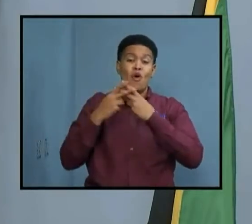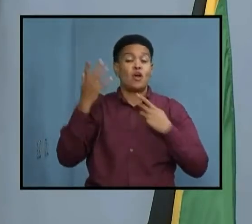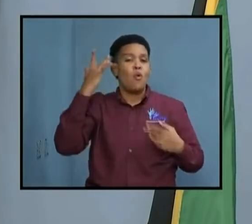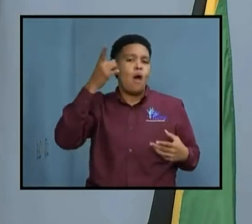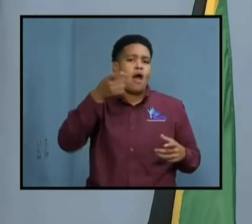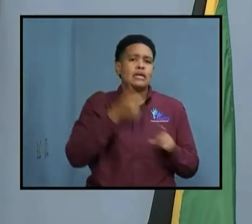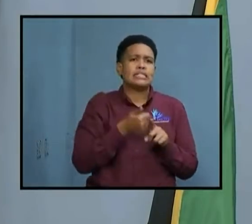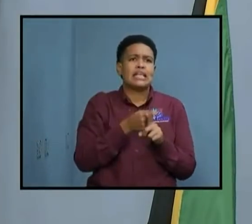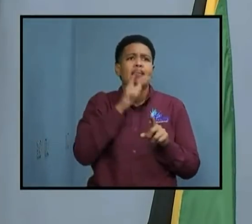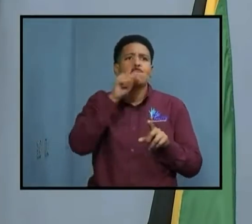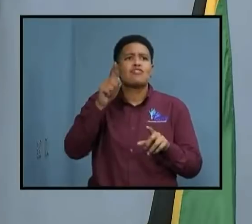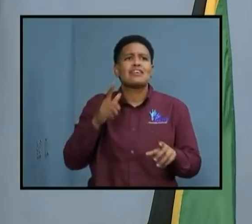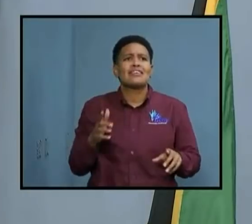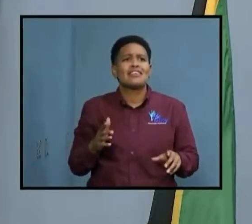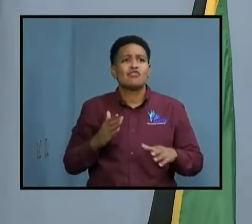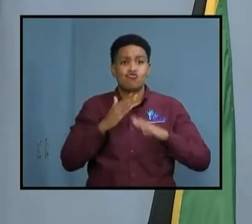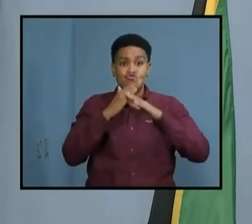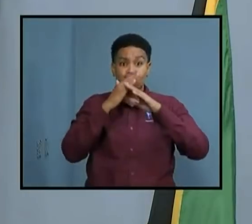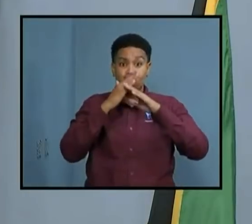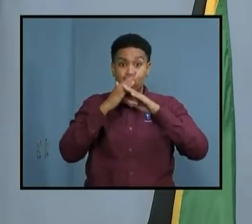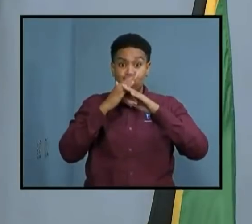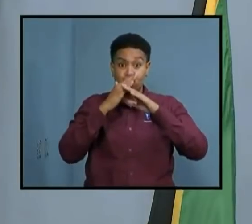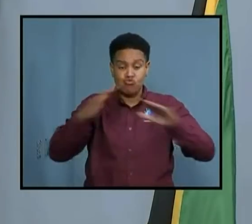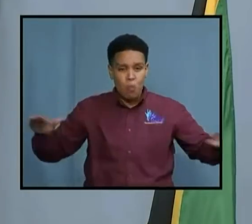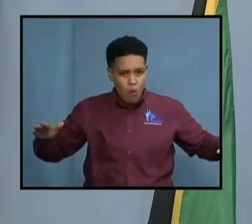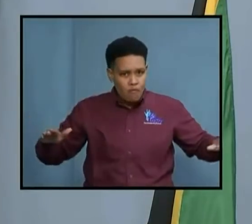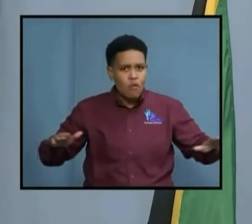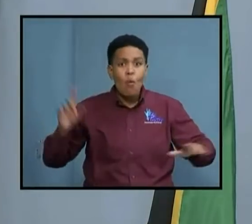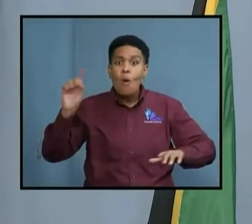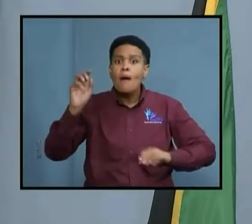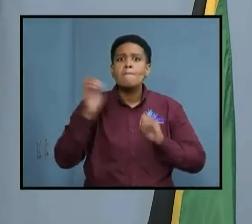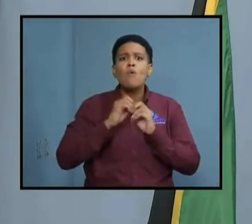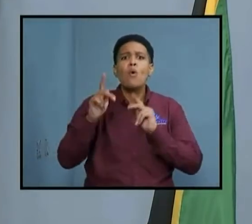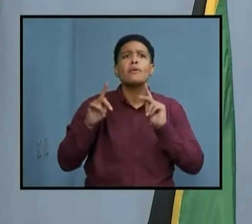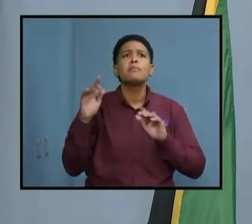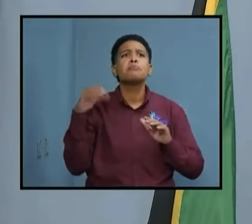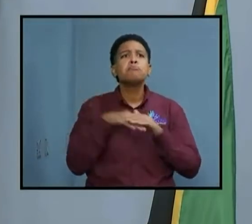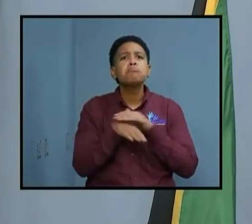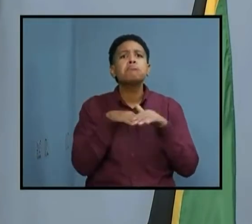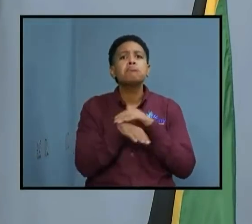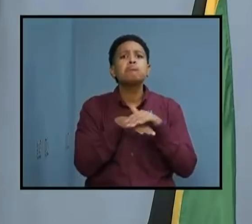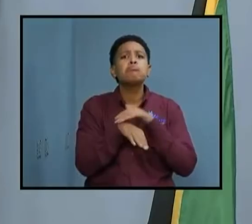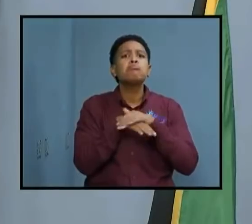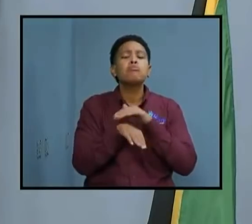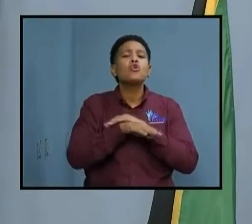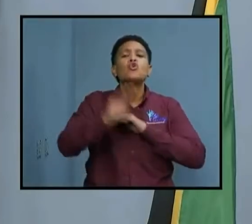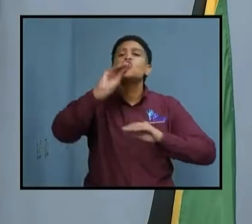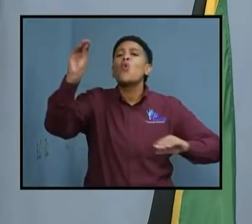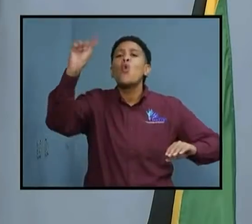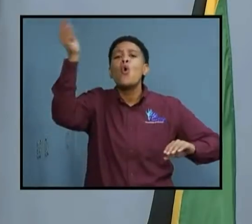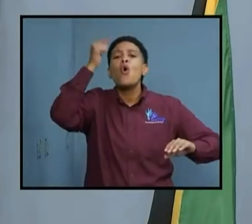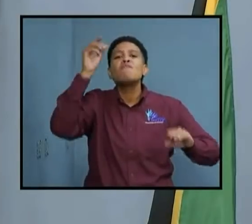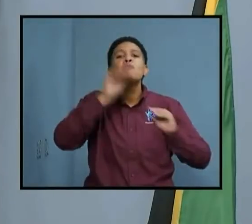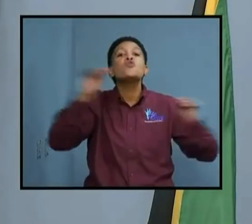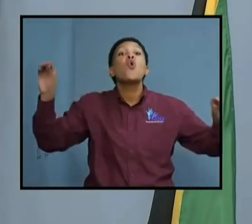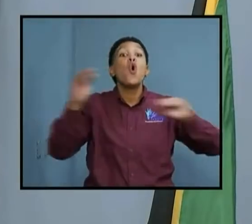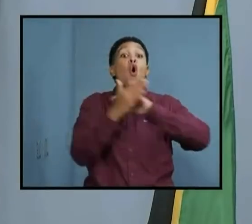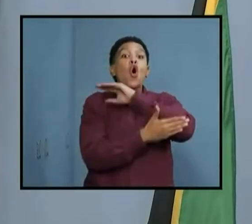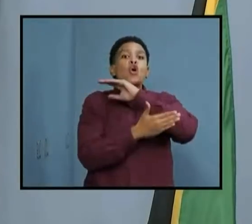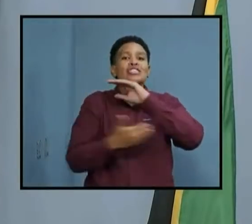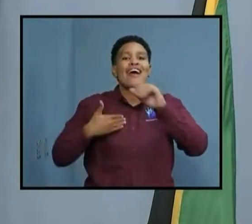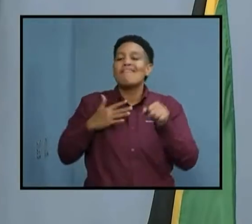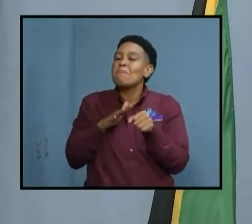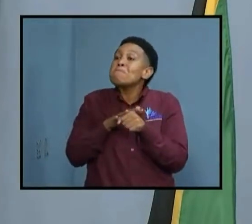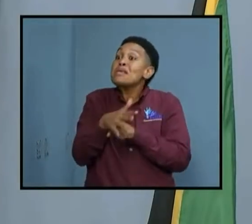context of removal of restrictions where more persons are coming in. There's no government, no country that will have enough